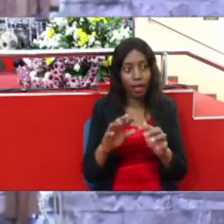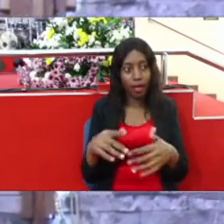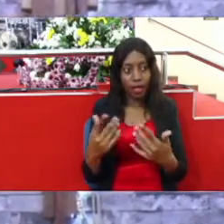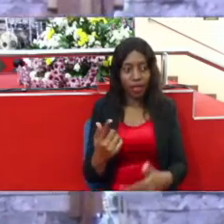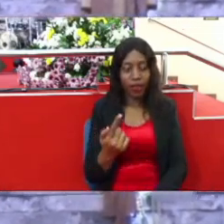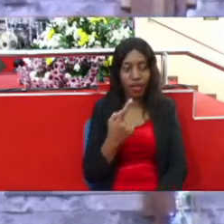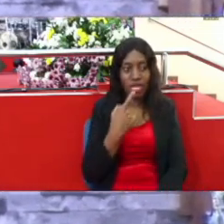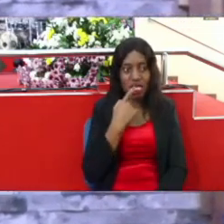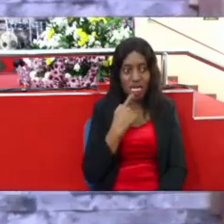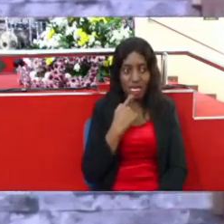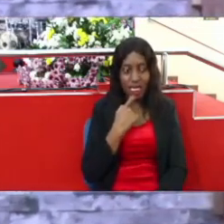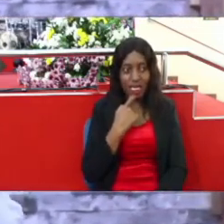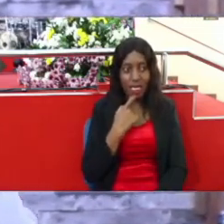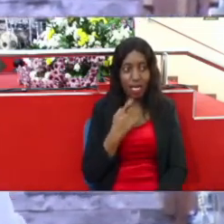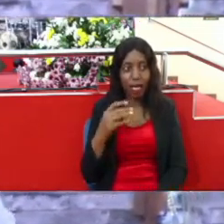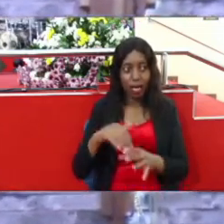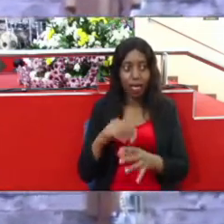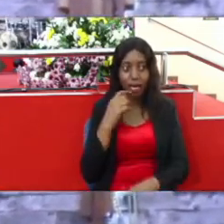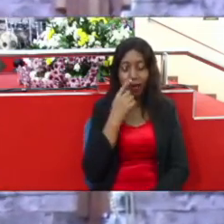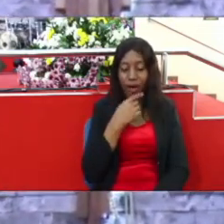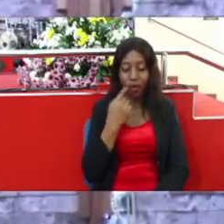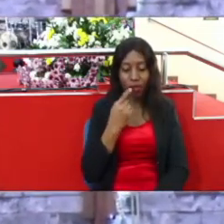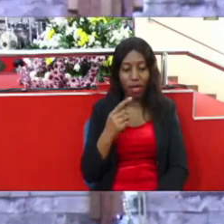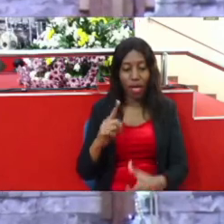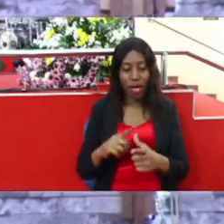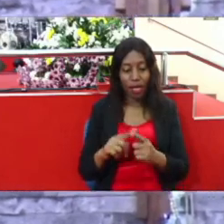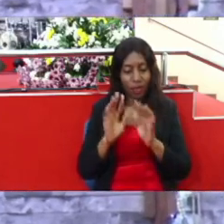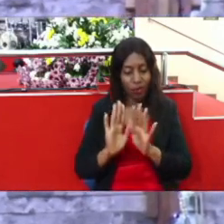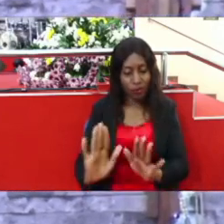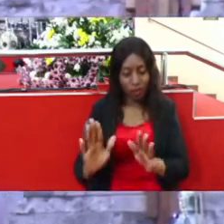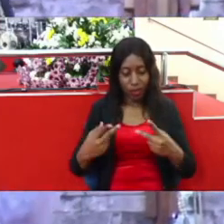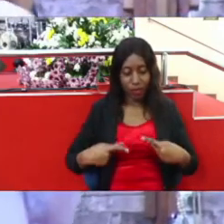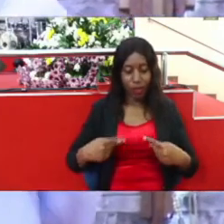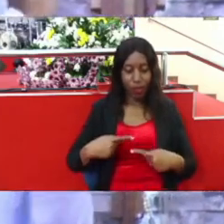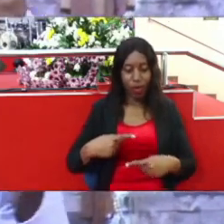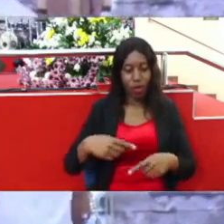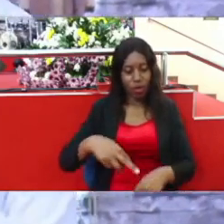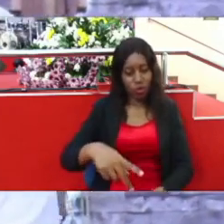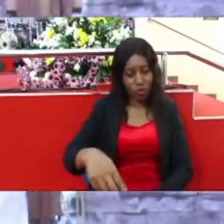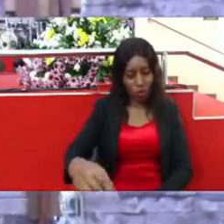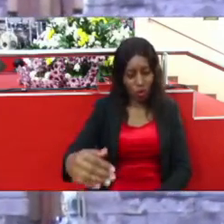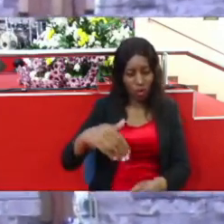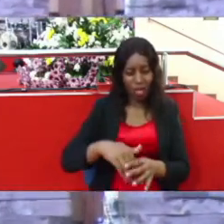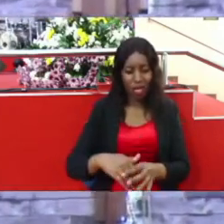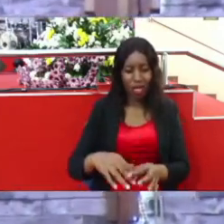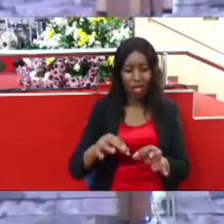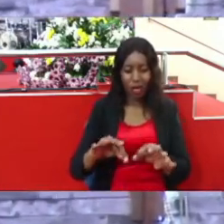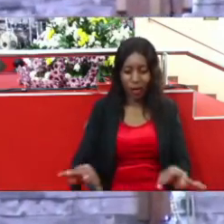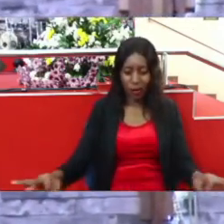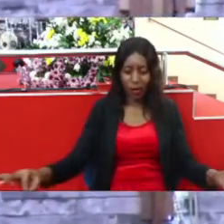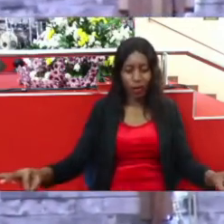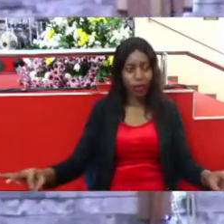walk long distances. Na kuwashurutisha watembee kwa muda mrefu. All this long having hooks in their mouths. Wakiwa na